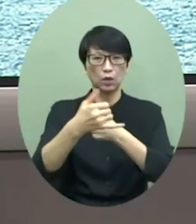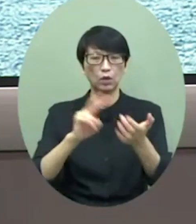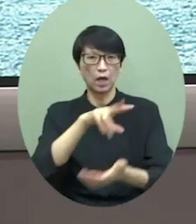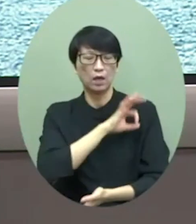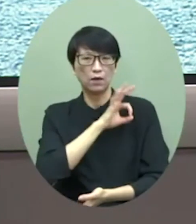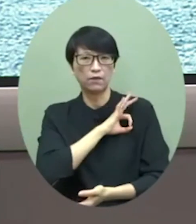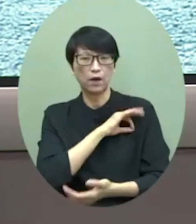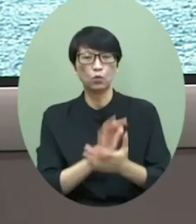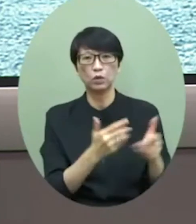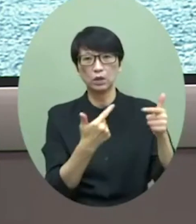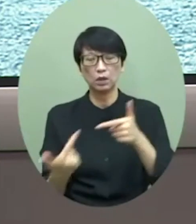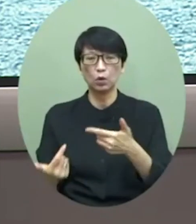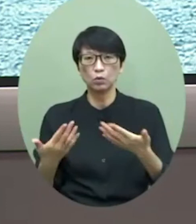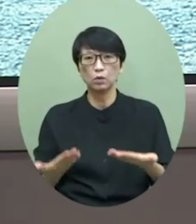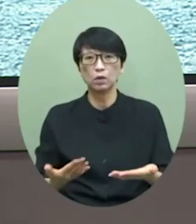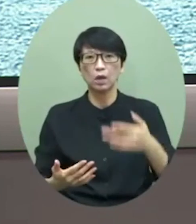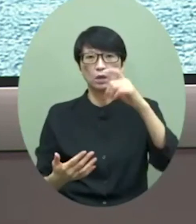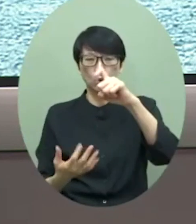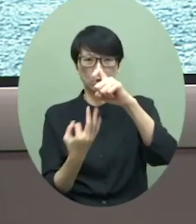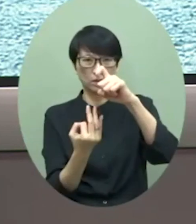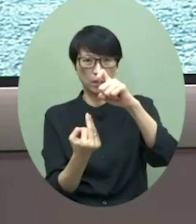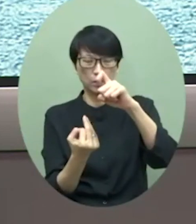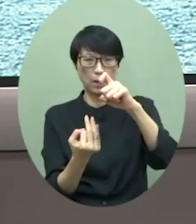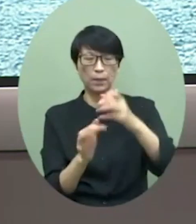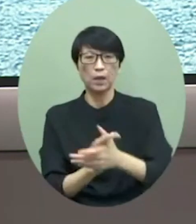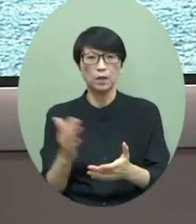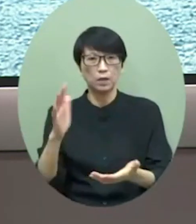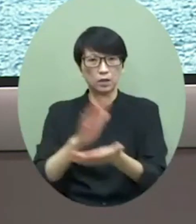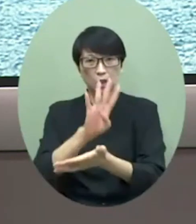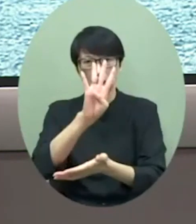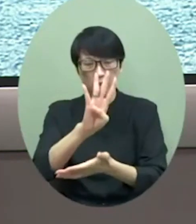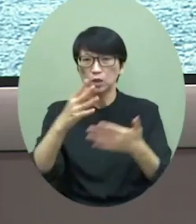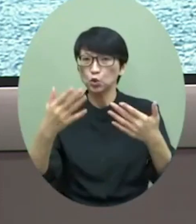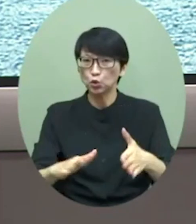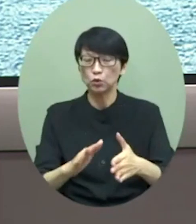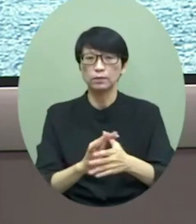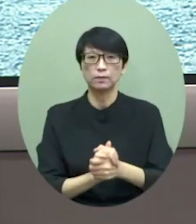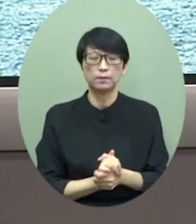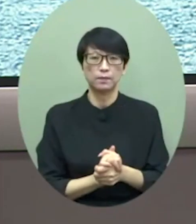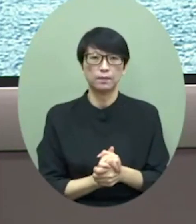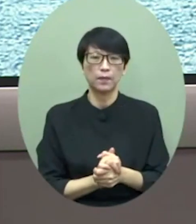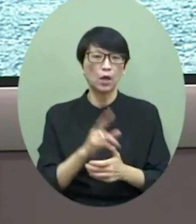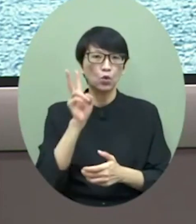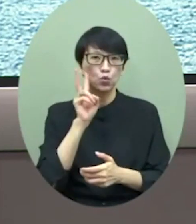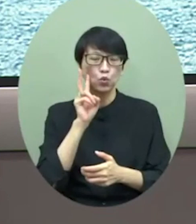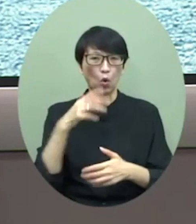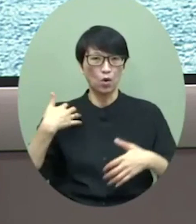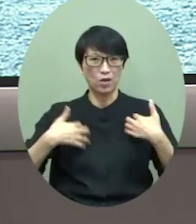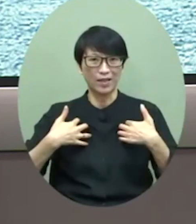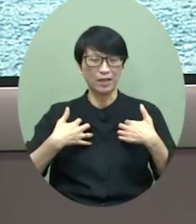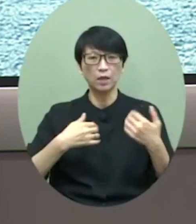4 years, except the first term, which shall be 2 years. That means that for this term